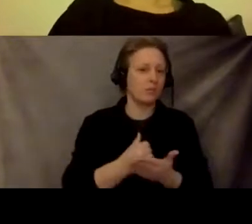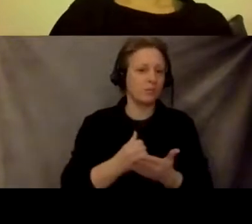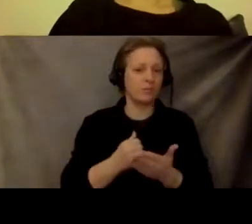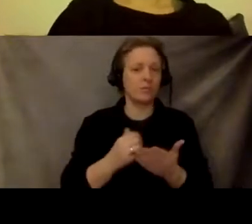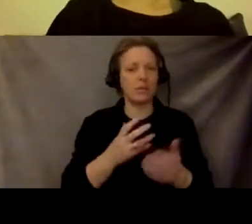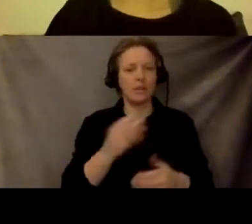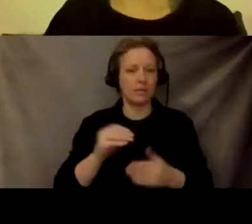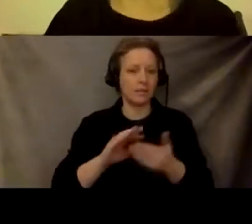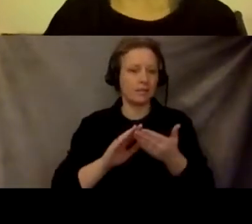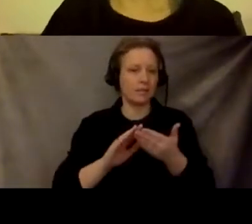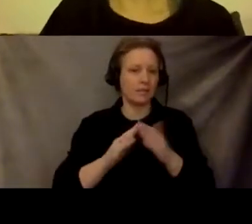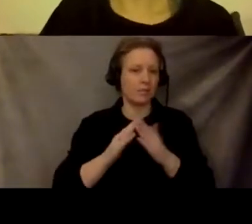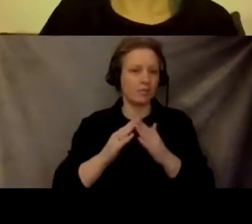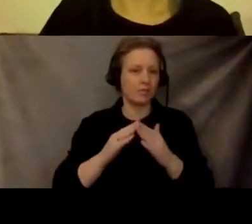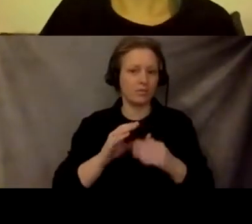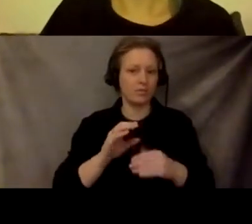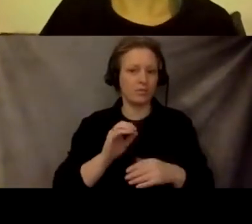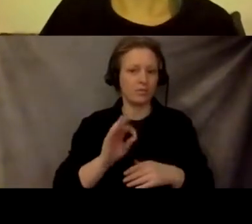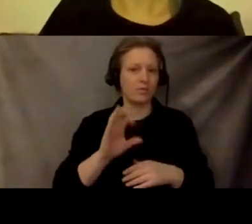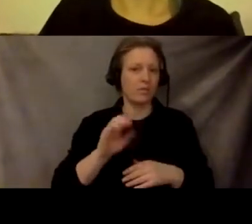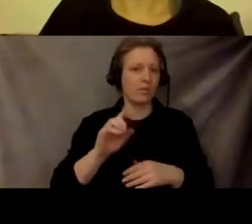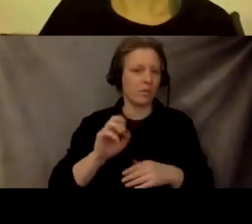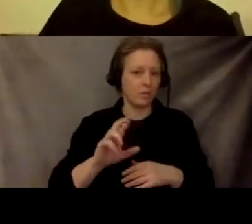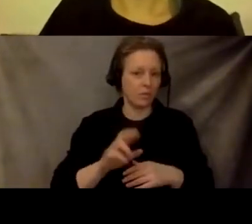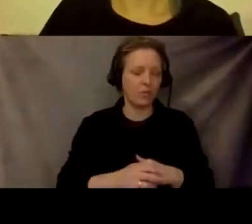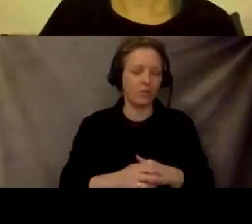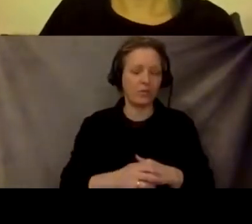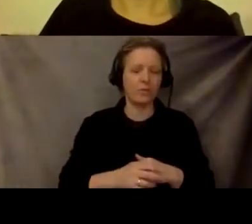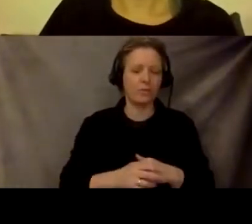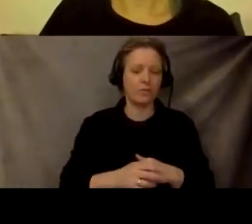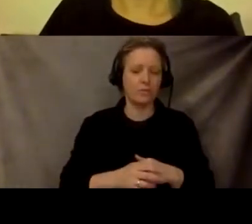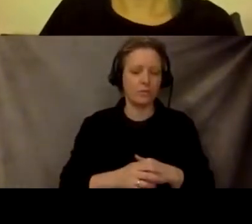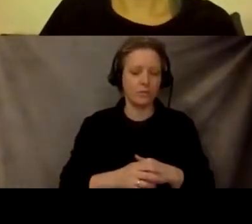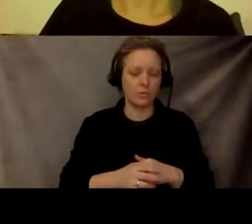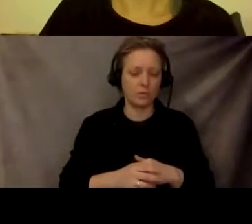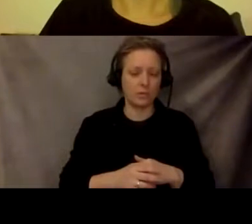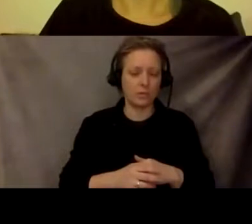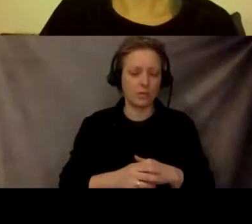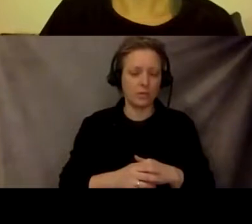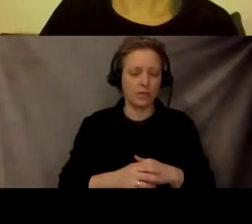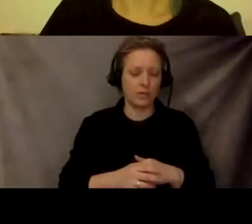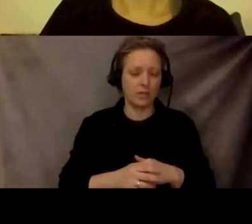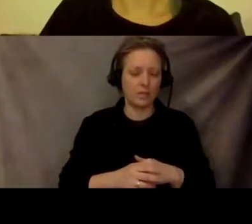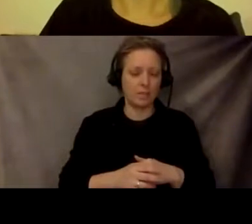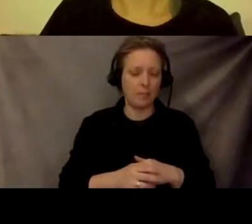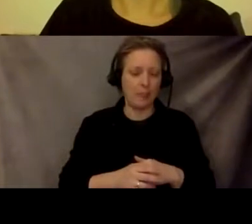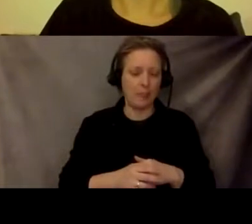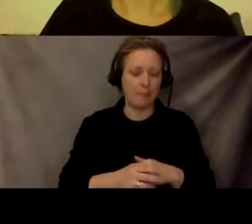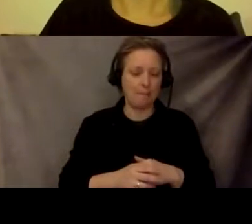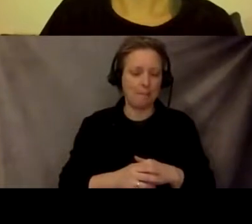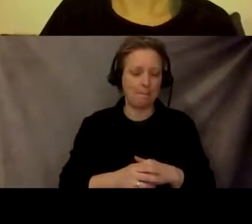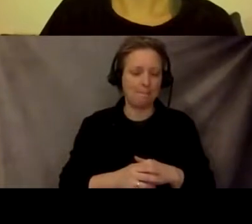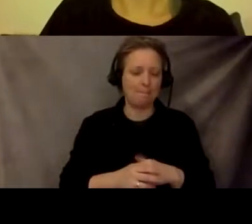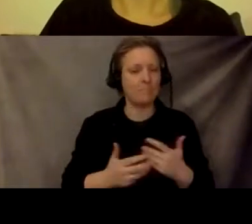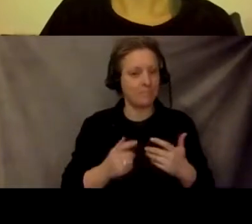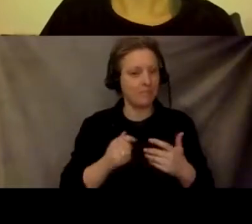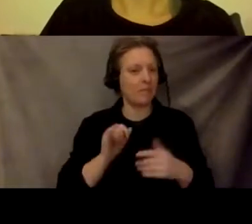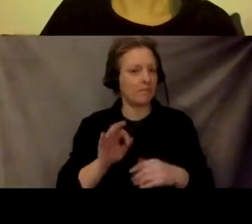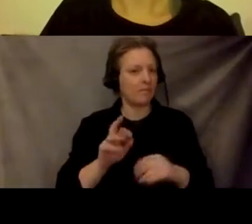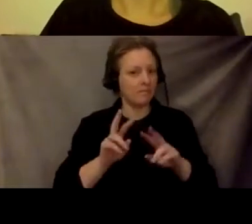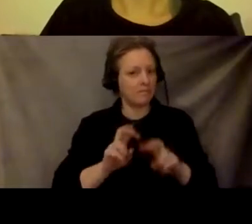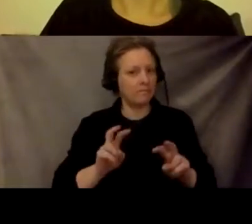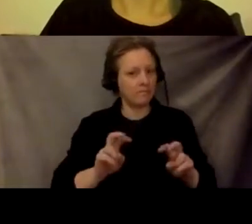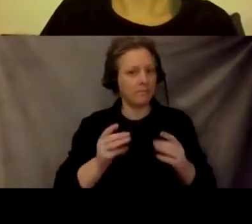You being a kind of a transportation wonk like me, get it from a land use. We were looking at how we were doing in terms